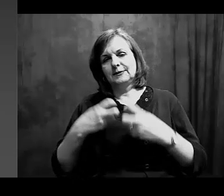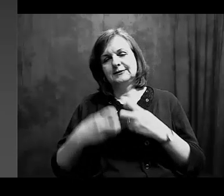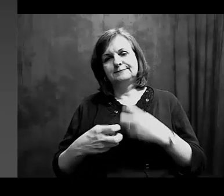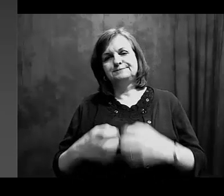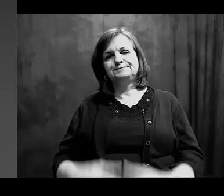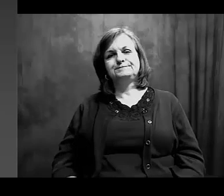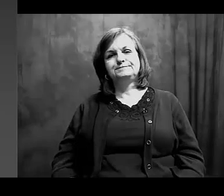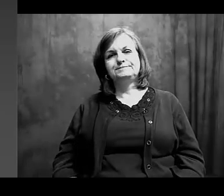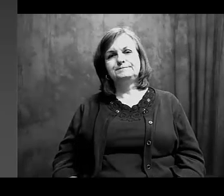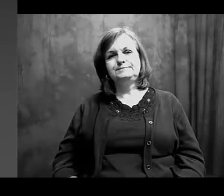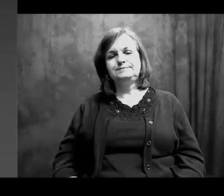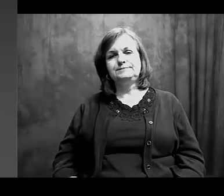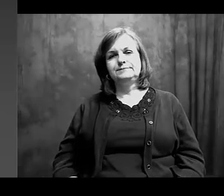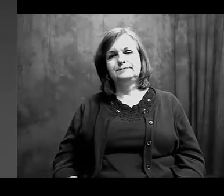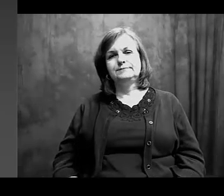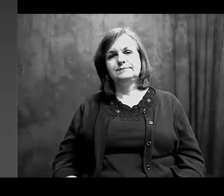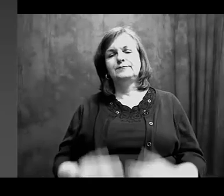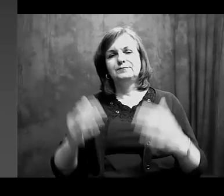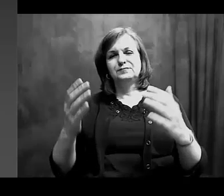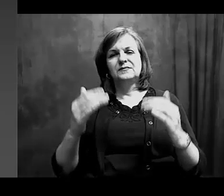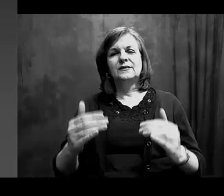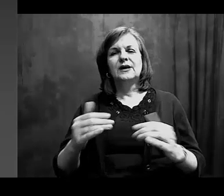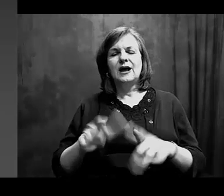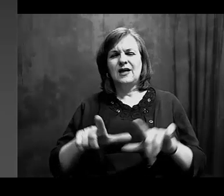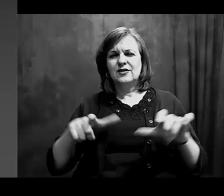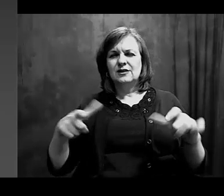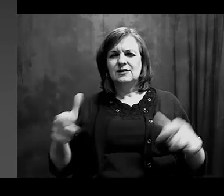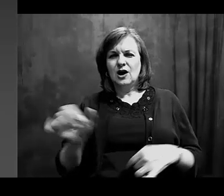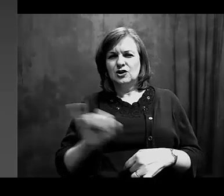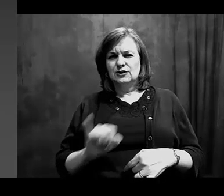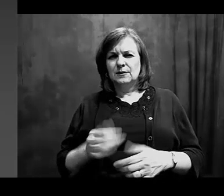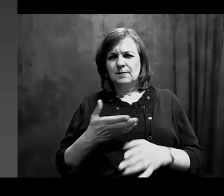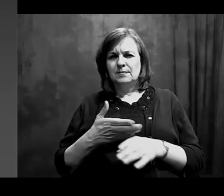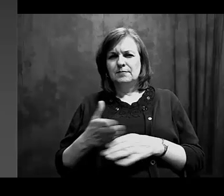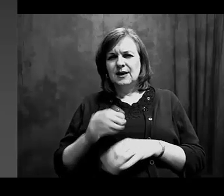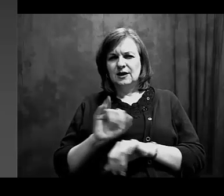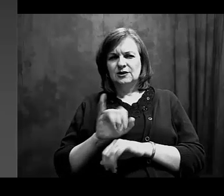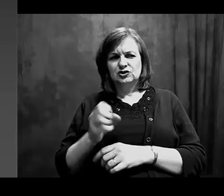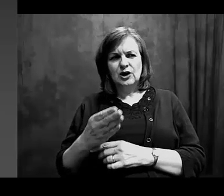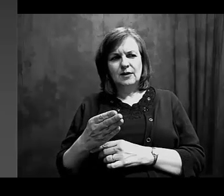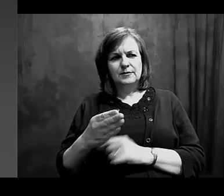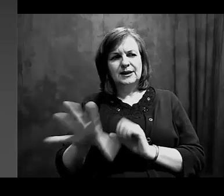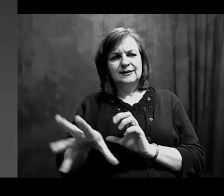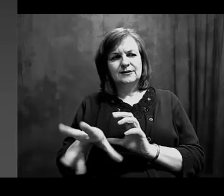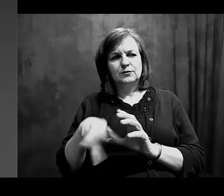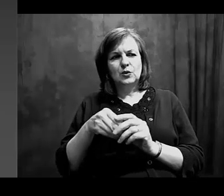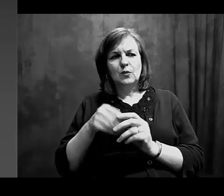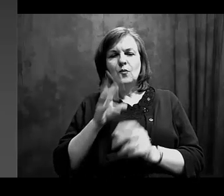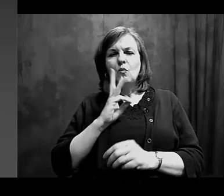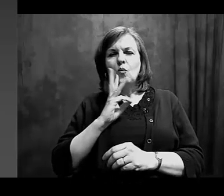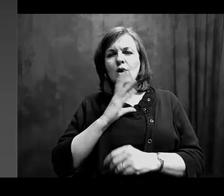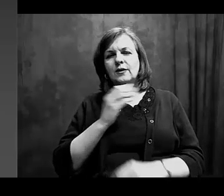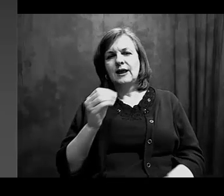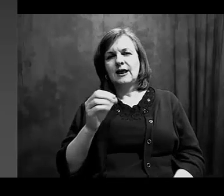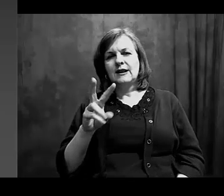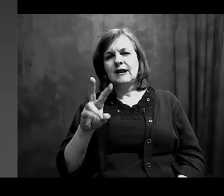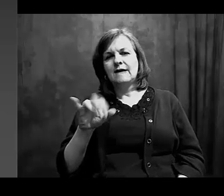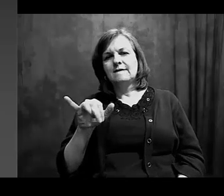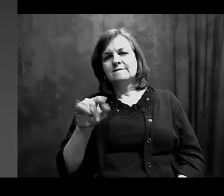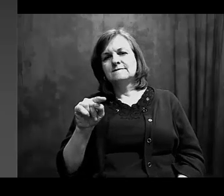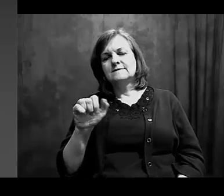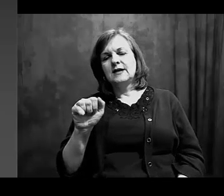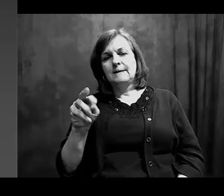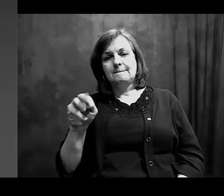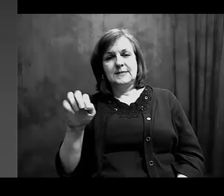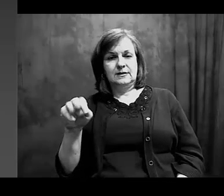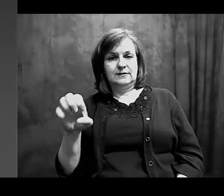you've tried to release bile into the small intestine, and it gets all backed up and